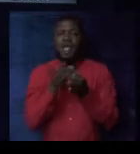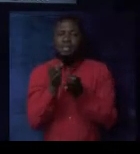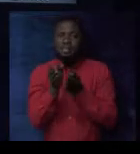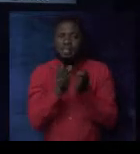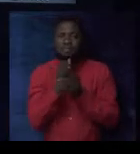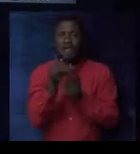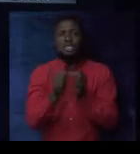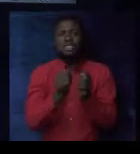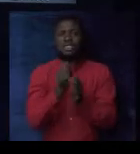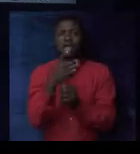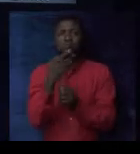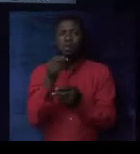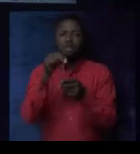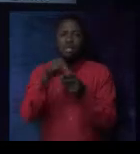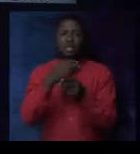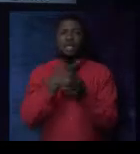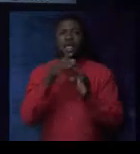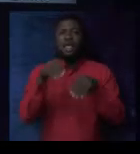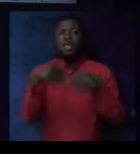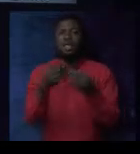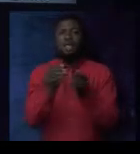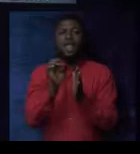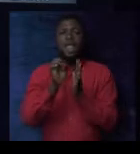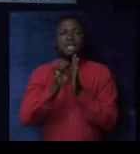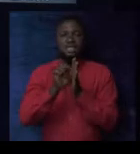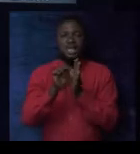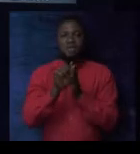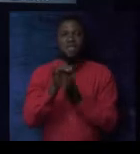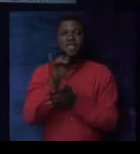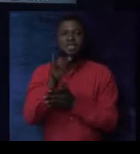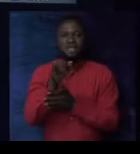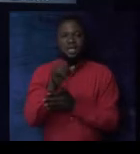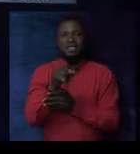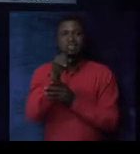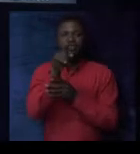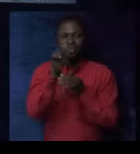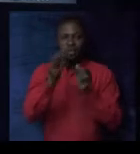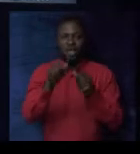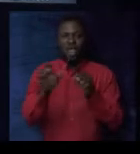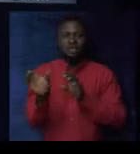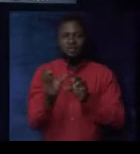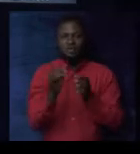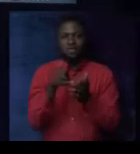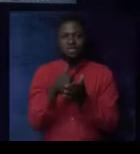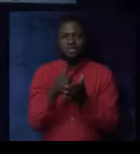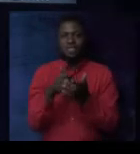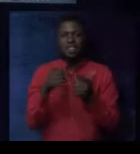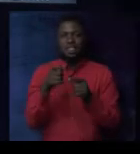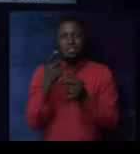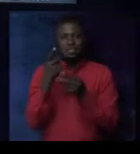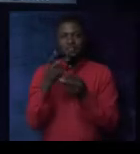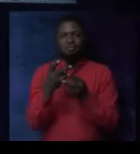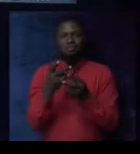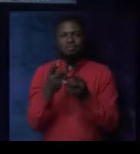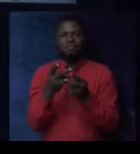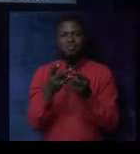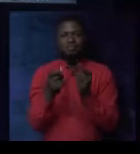define types of nouns and give examples. Yes, you can do it. Let's go